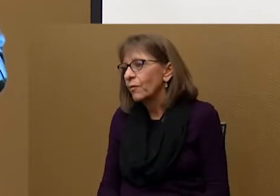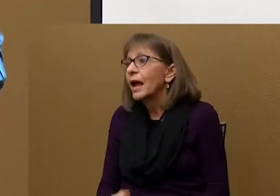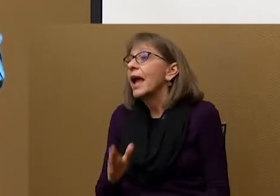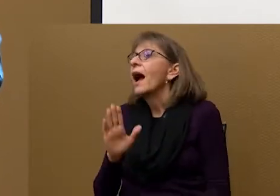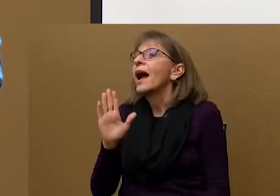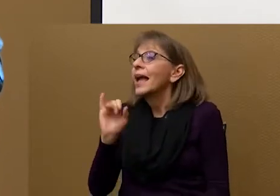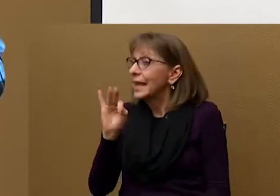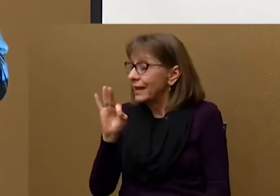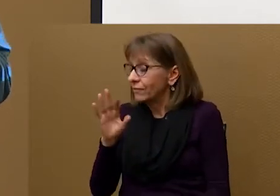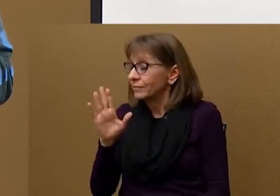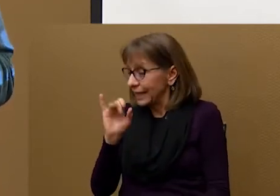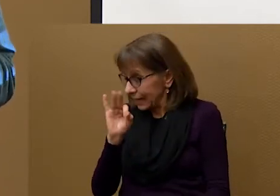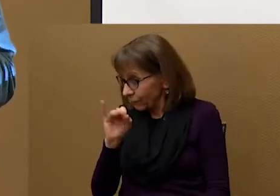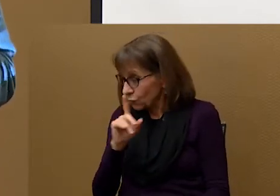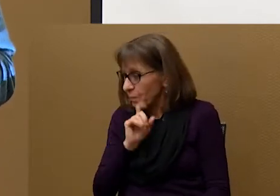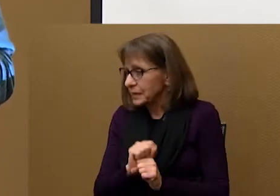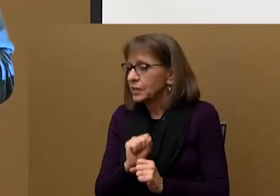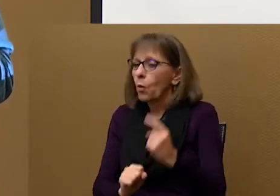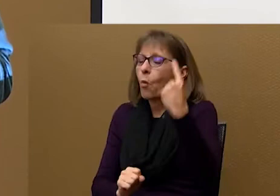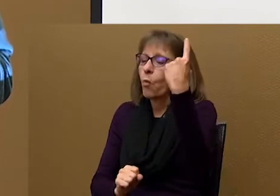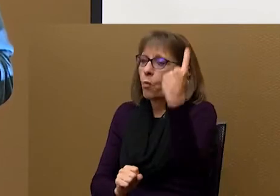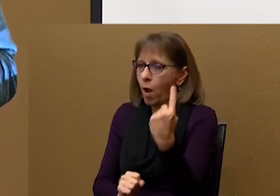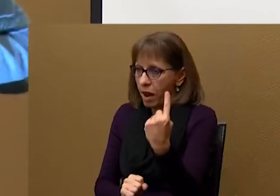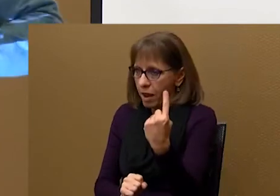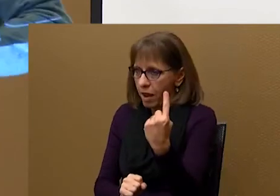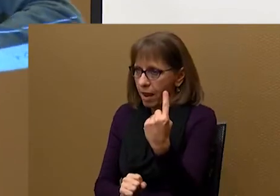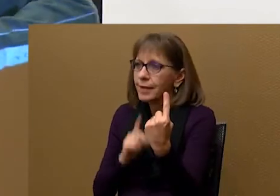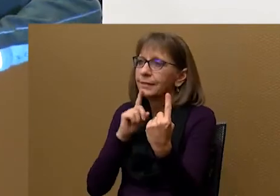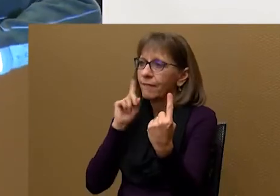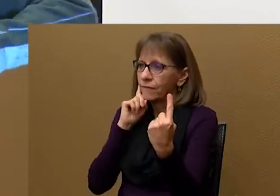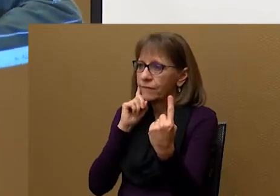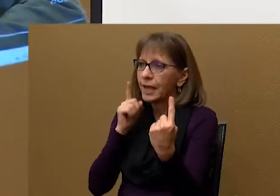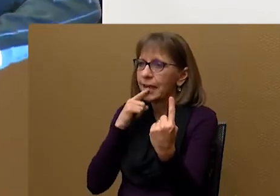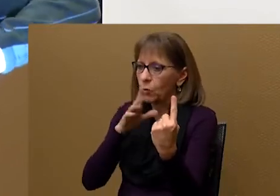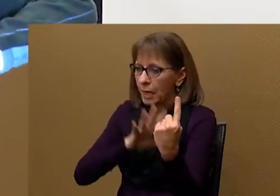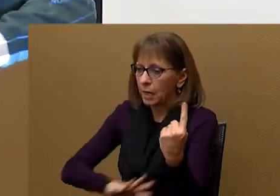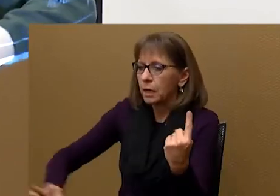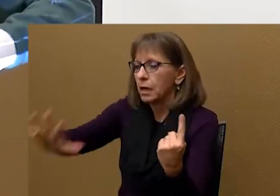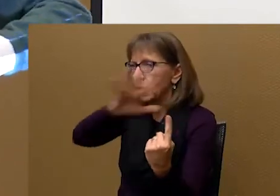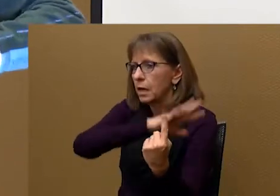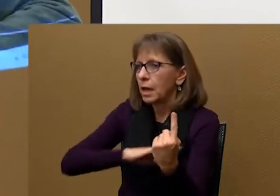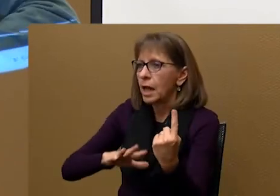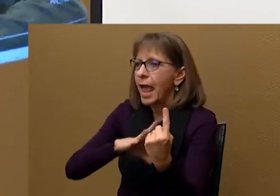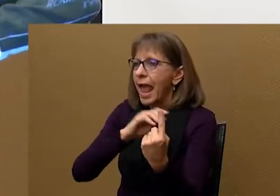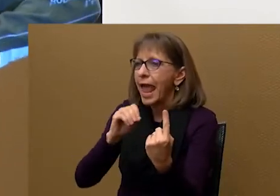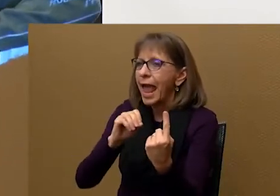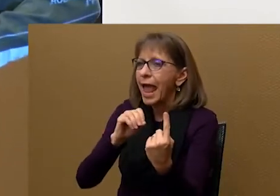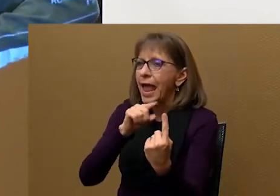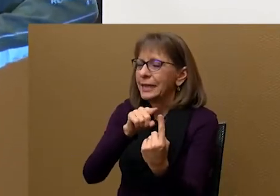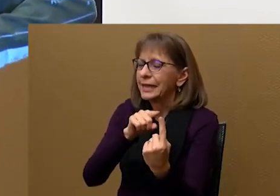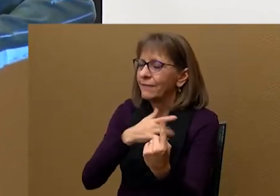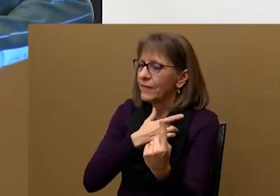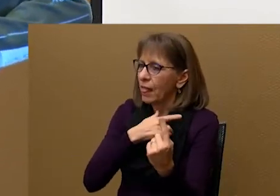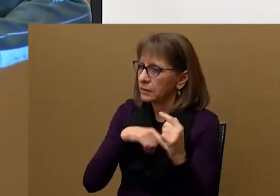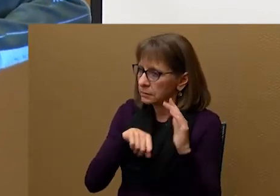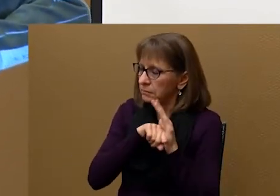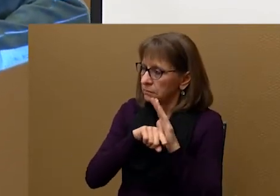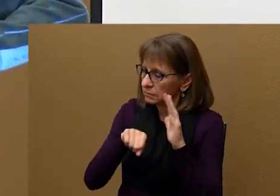in a hearing classroom with a stigmatizing thing like an FM system. Used to be the hearing aids. That's why my hand is here. The old hearing aids, you know,